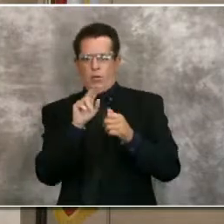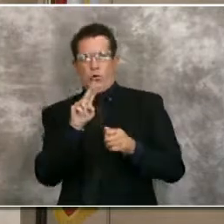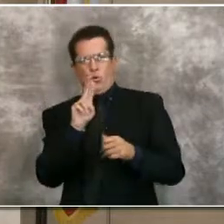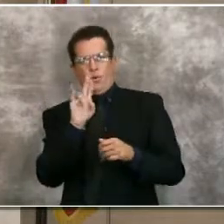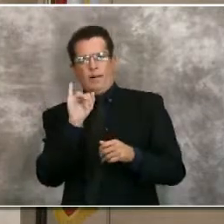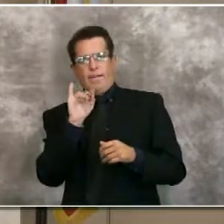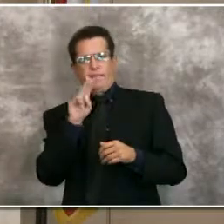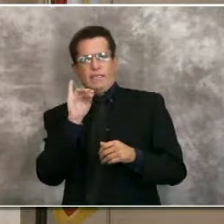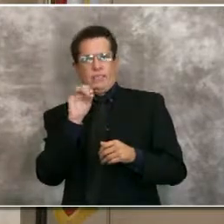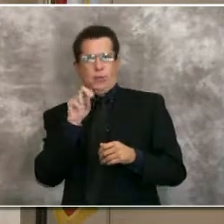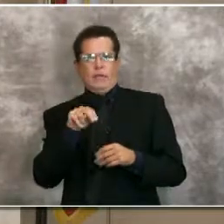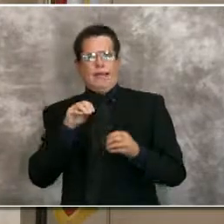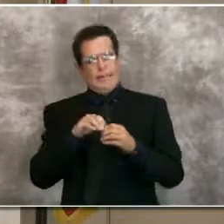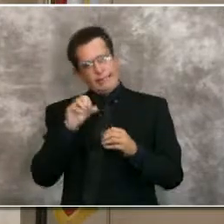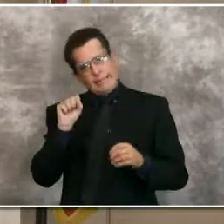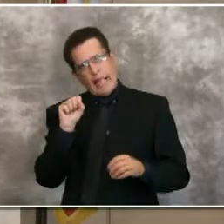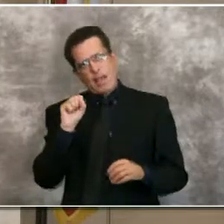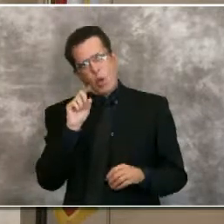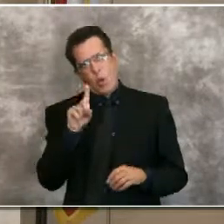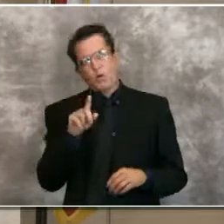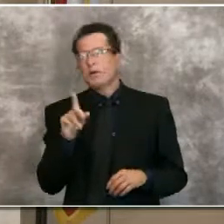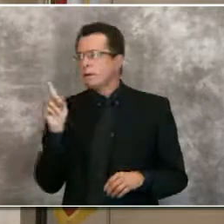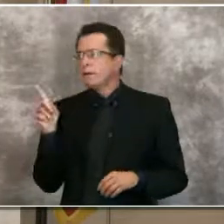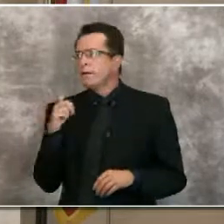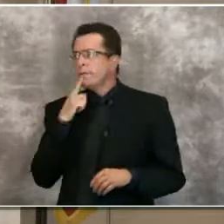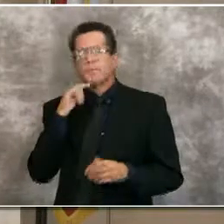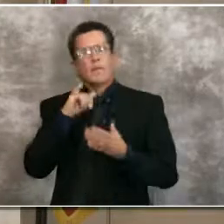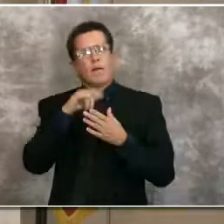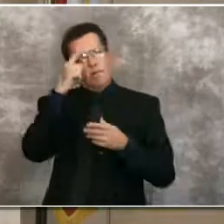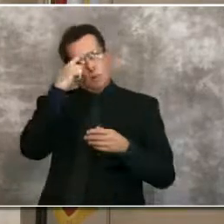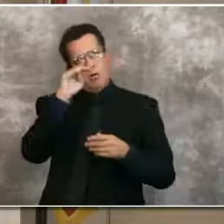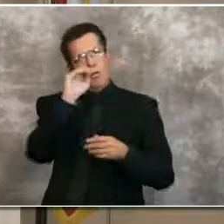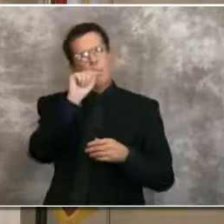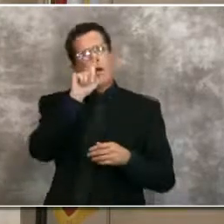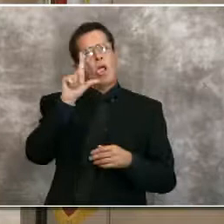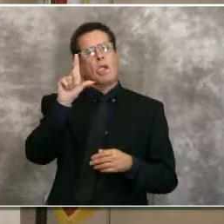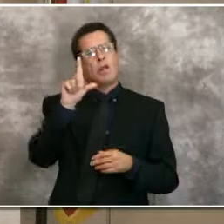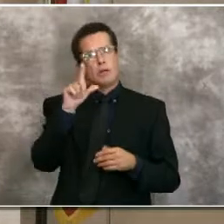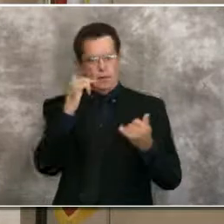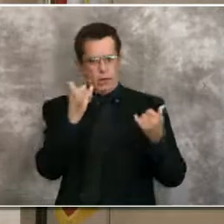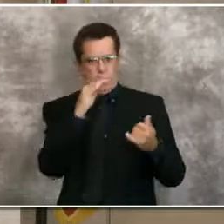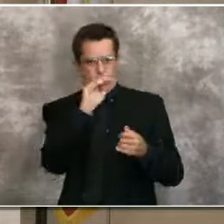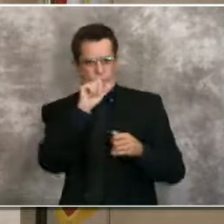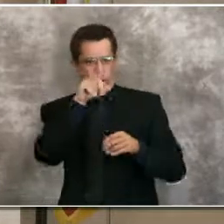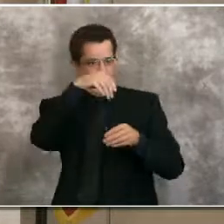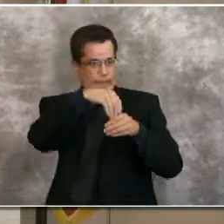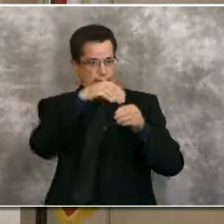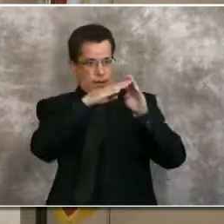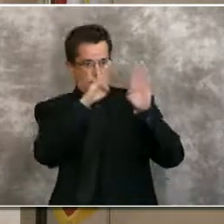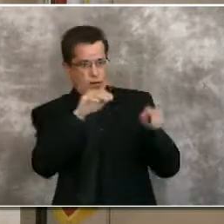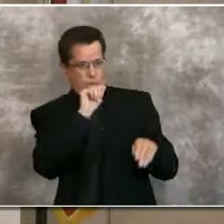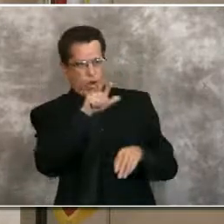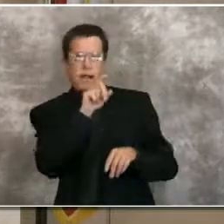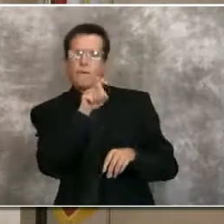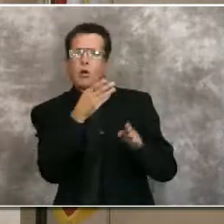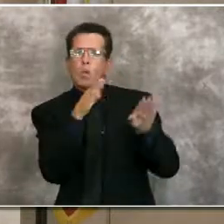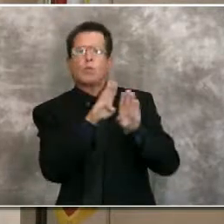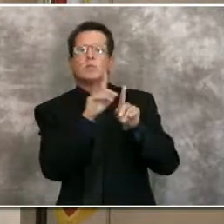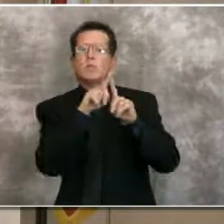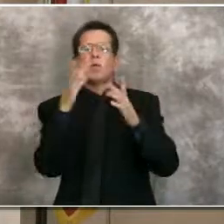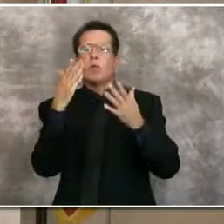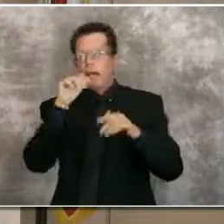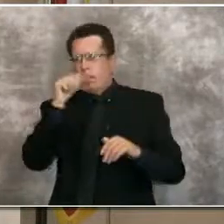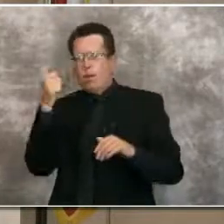Diego in regards to outdoor malls. Indoor malls have to close, but what about the outdoor malls like Fashion